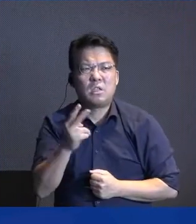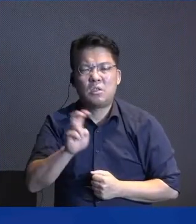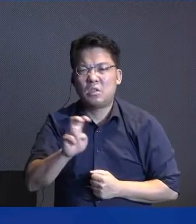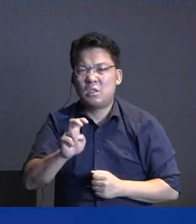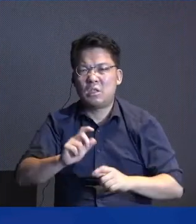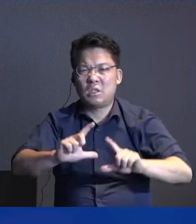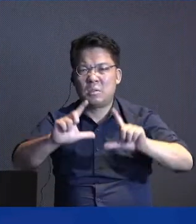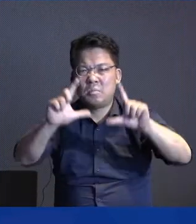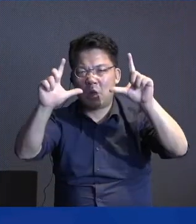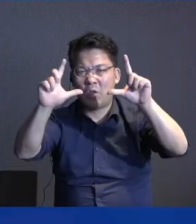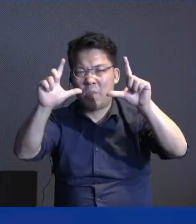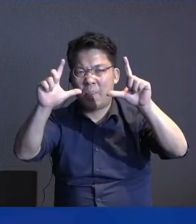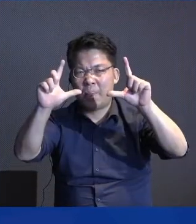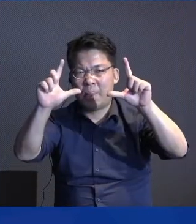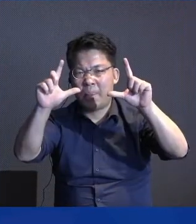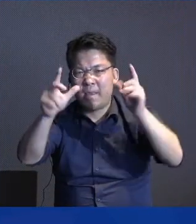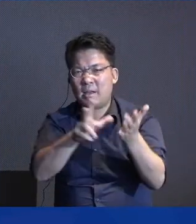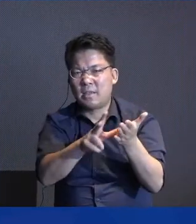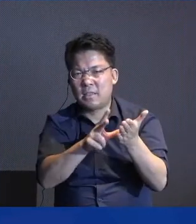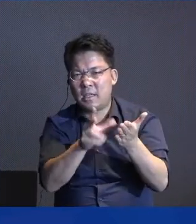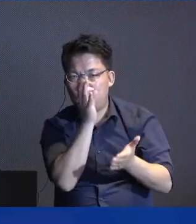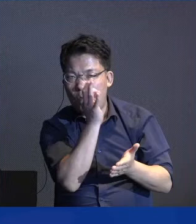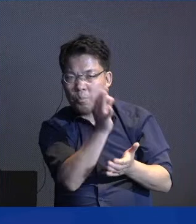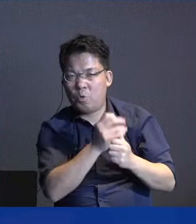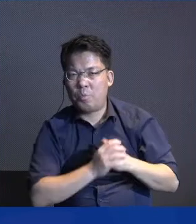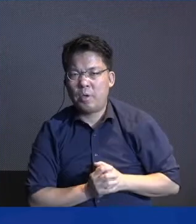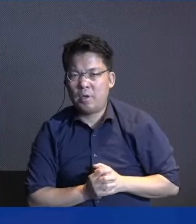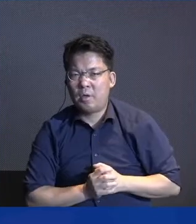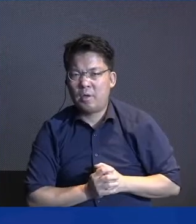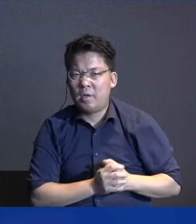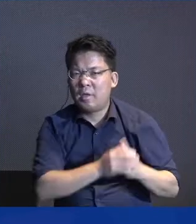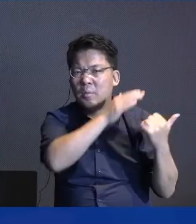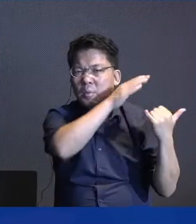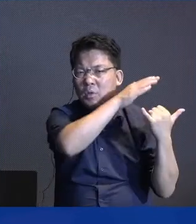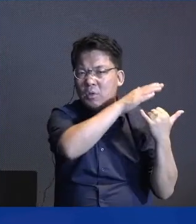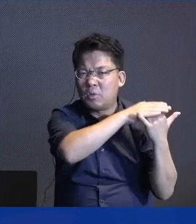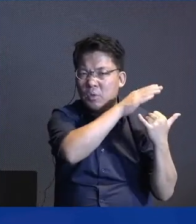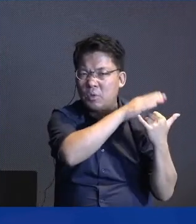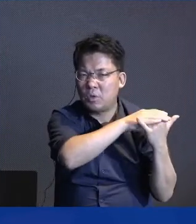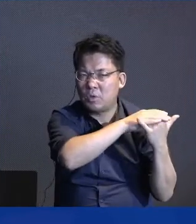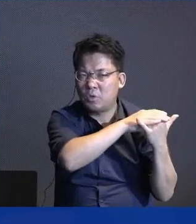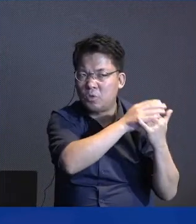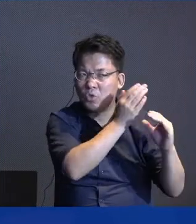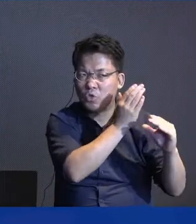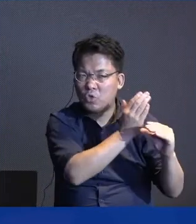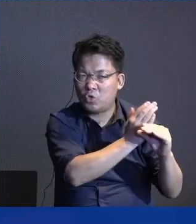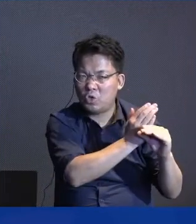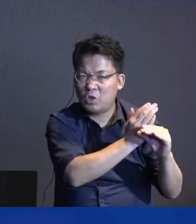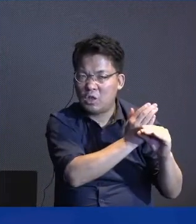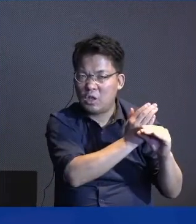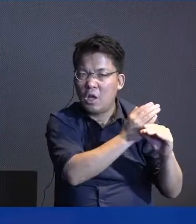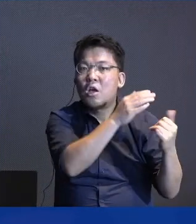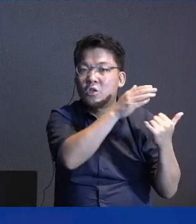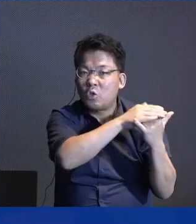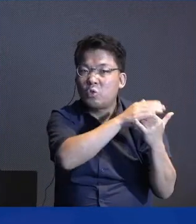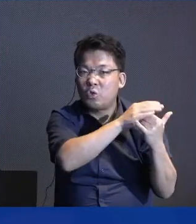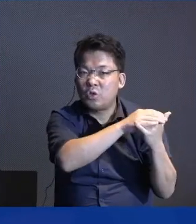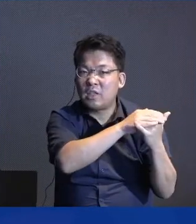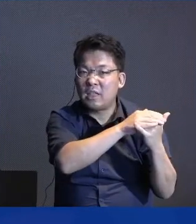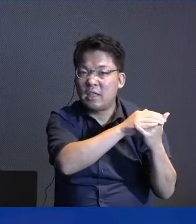the lowest in the teens, and it's in the 20s.